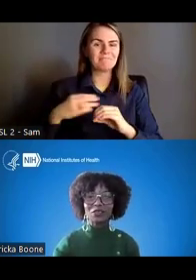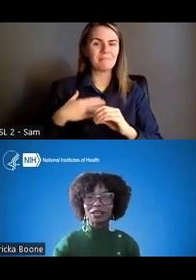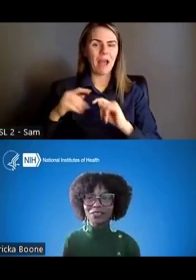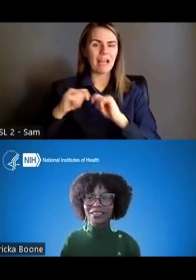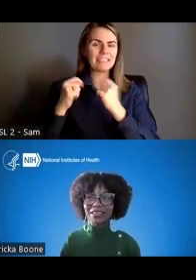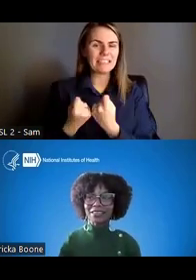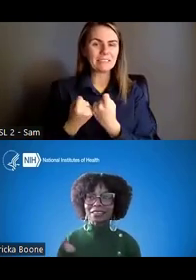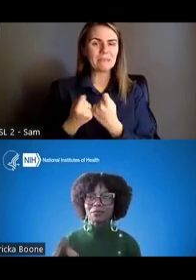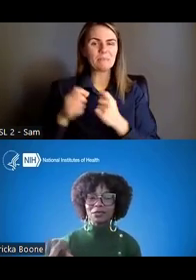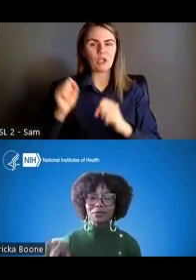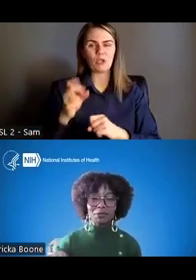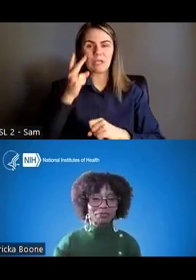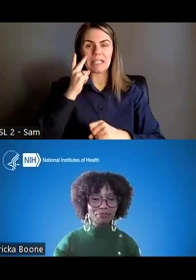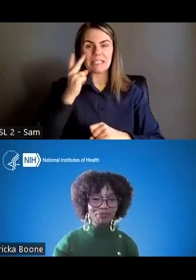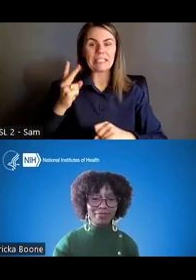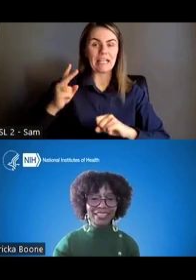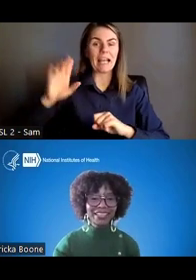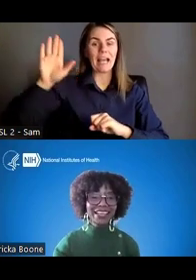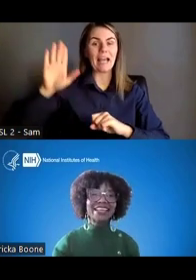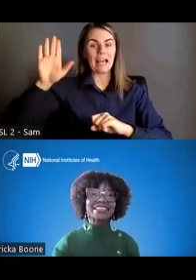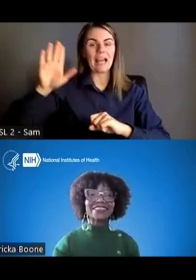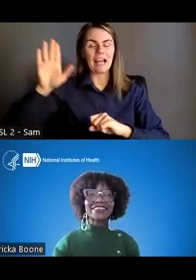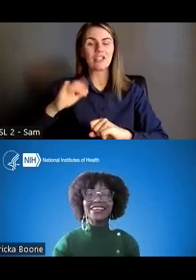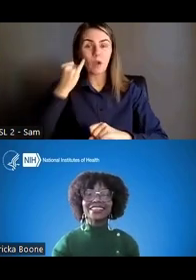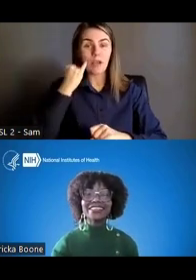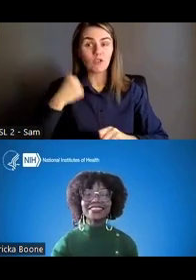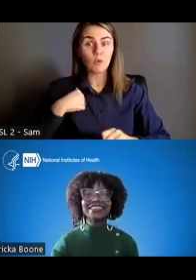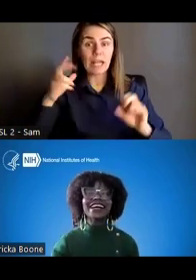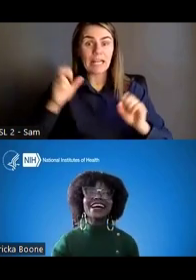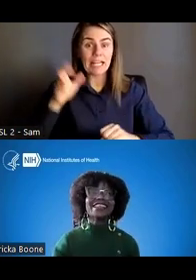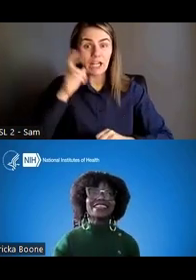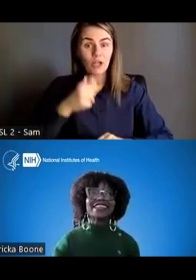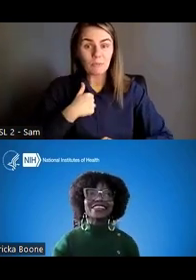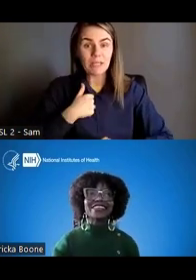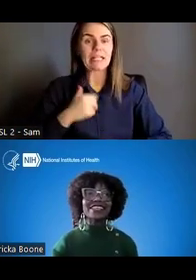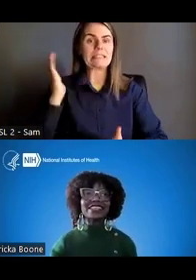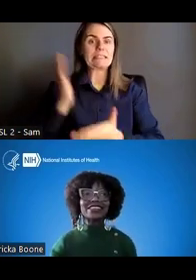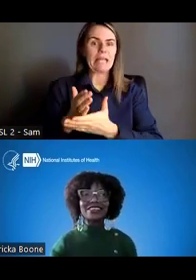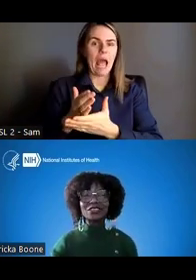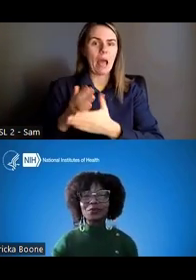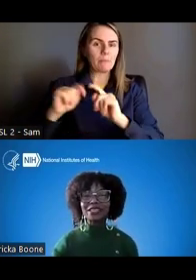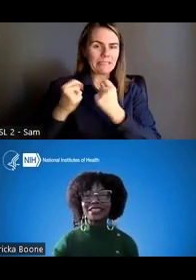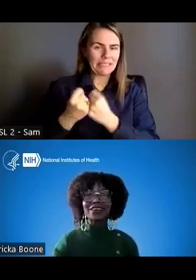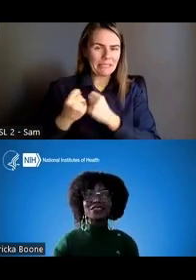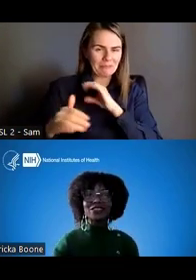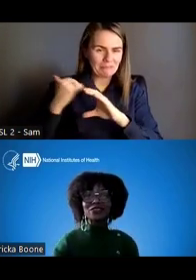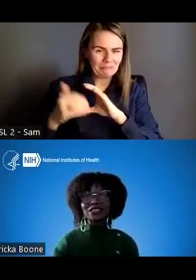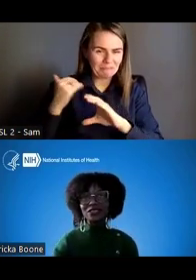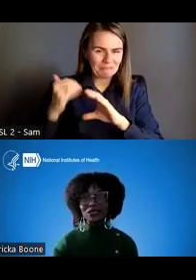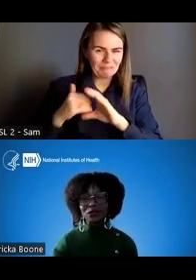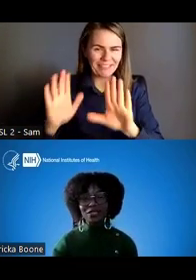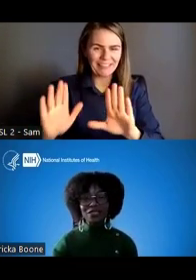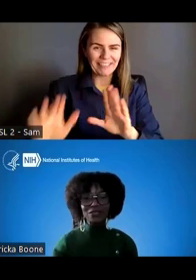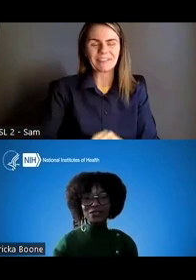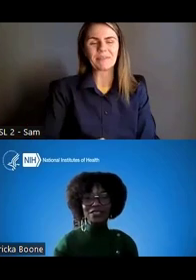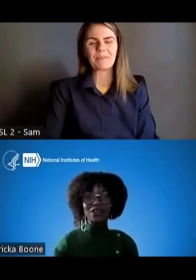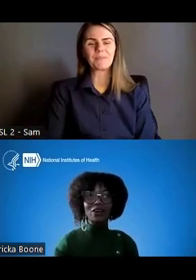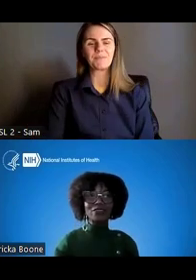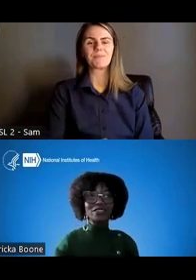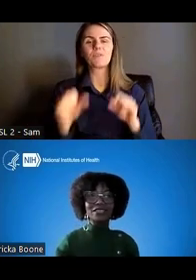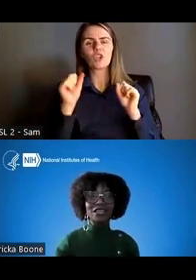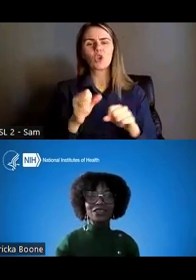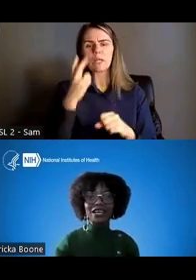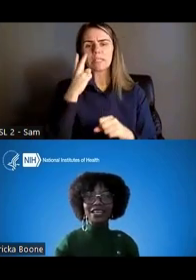if you can hear my voice, stop teaming me. So you can see here that there are 27 different institute centers